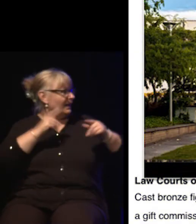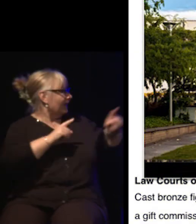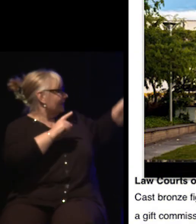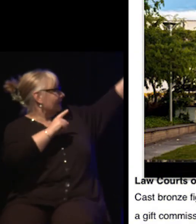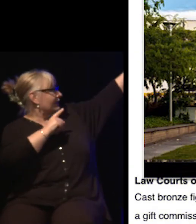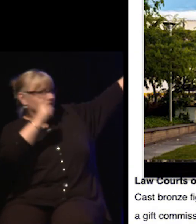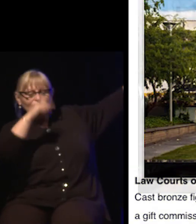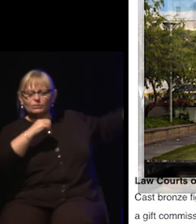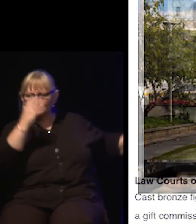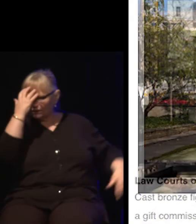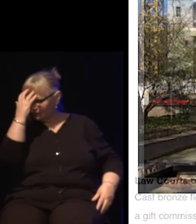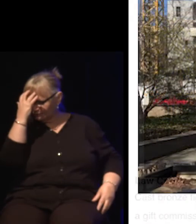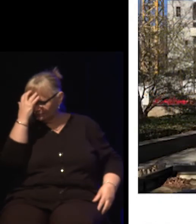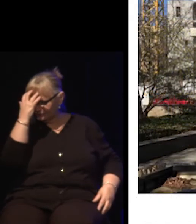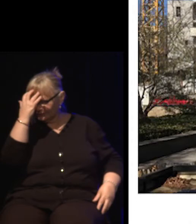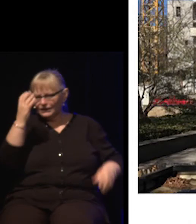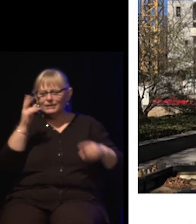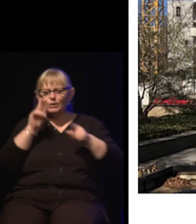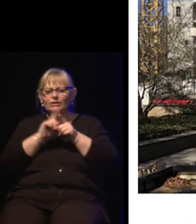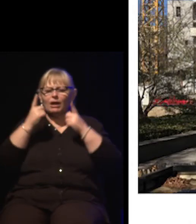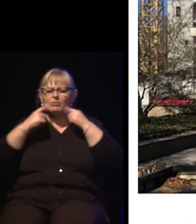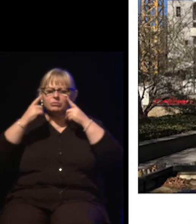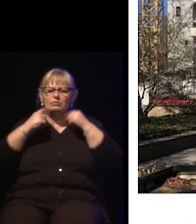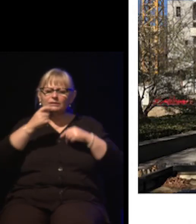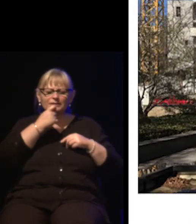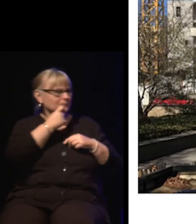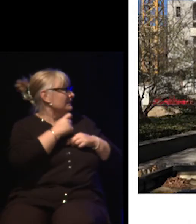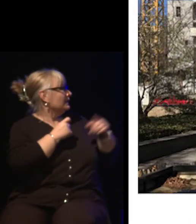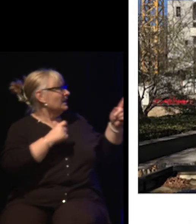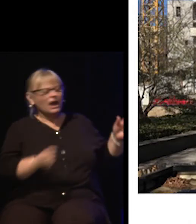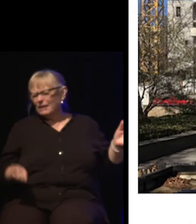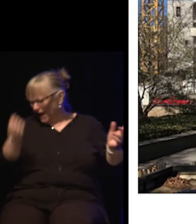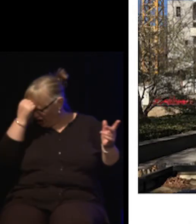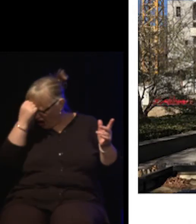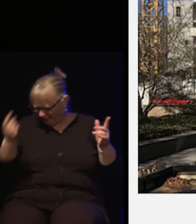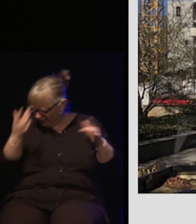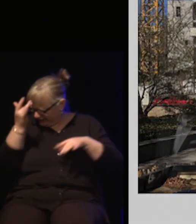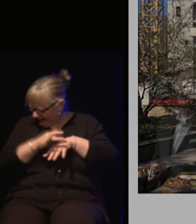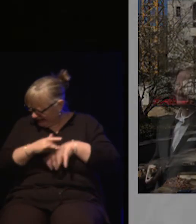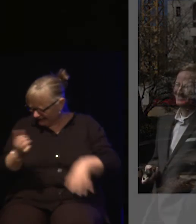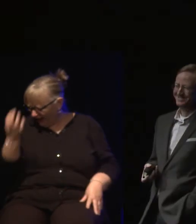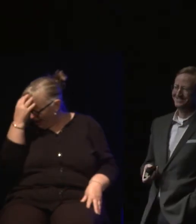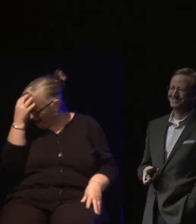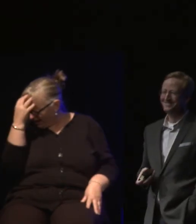too. But now it looks like the sculpture's crying, doesn't it? It's just like, oh, God, these idiots.